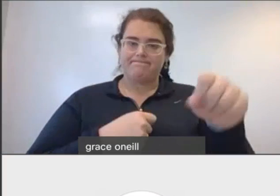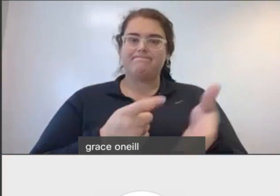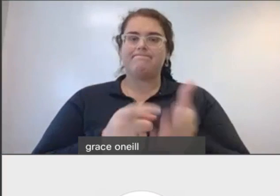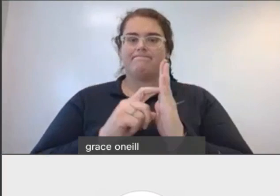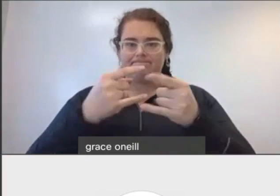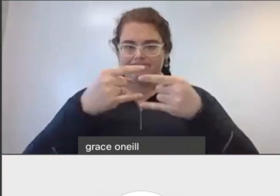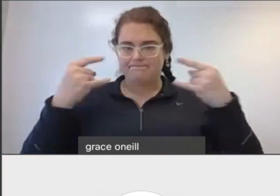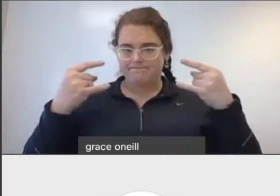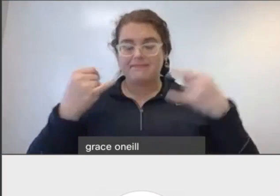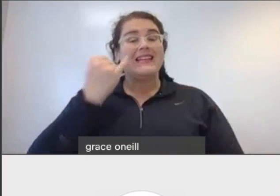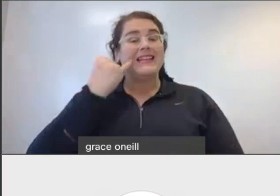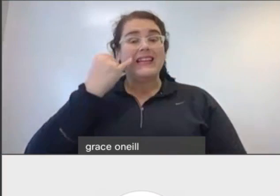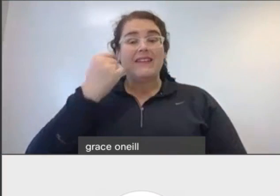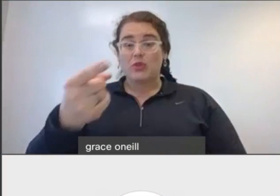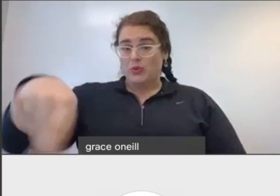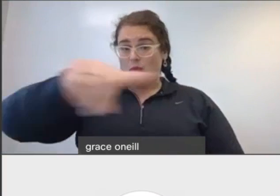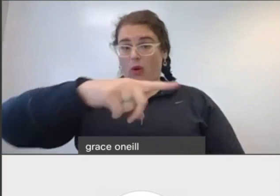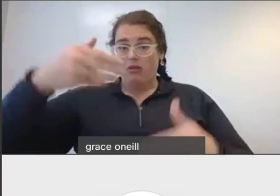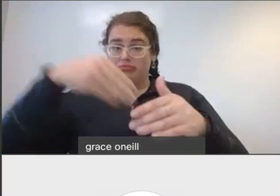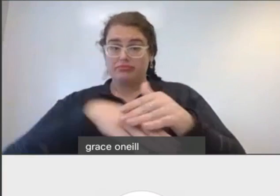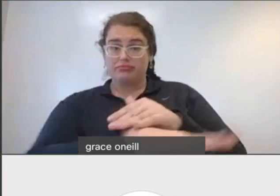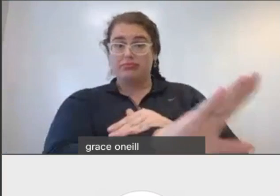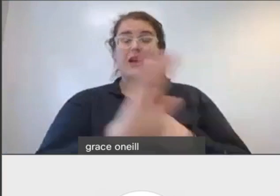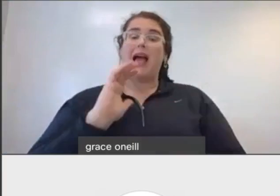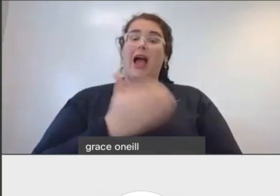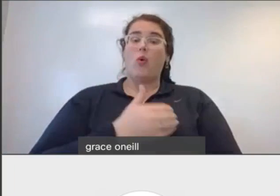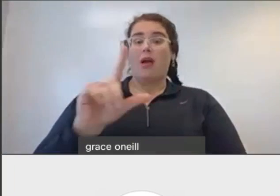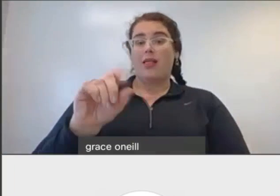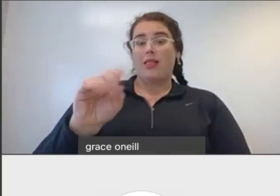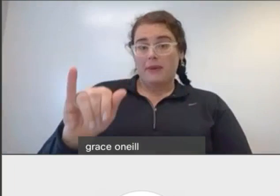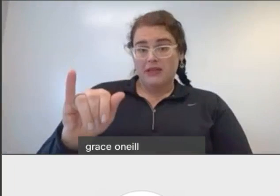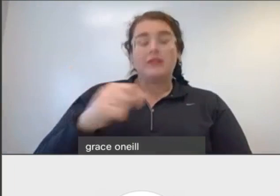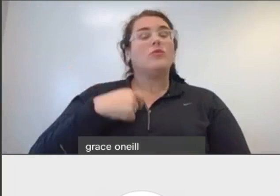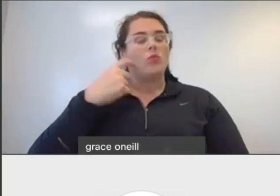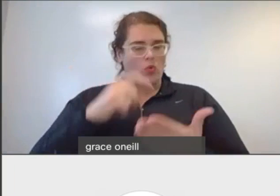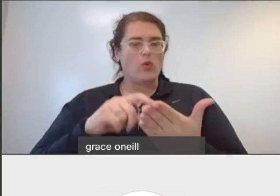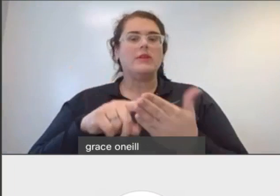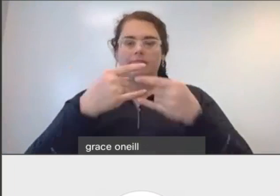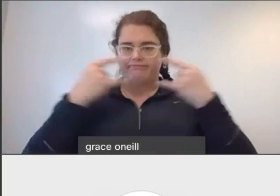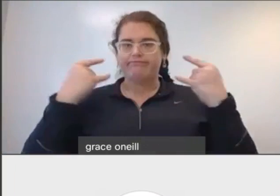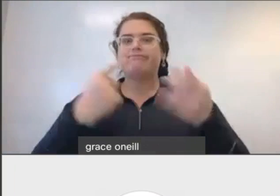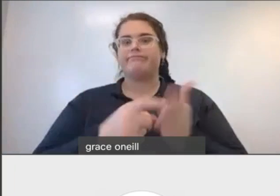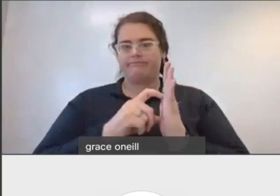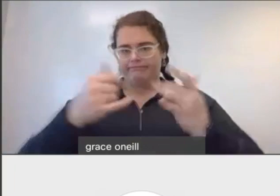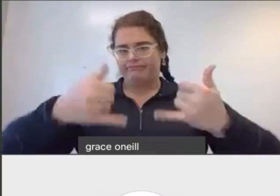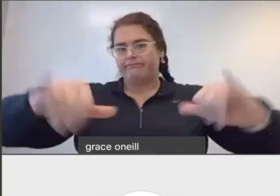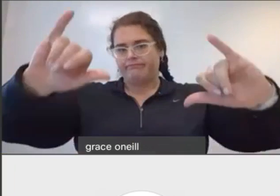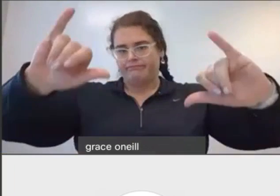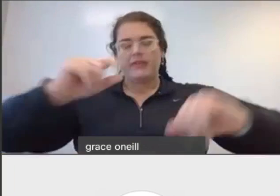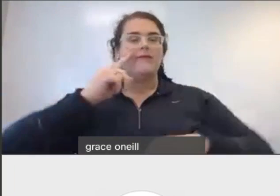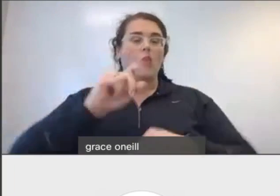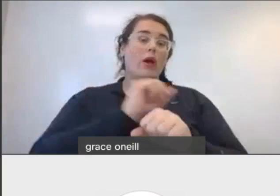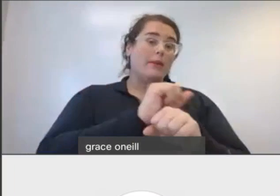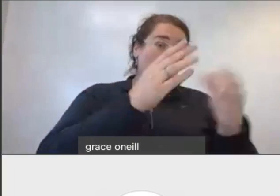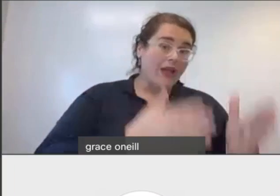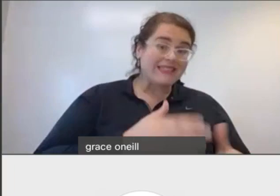you come into our reception area, masks are required there, and masks are required for our employees and for